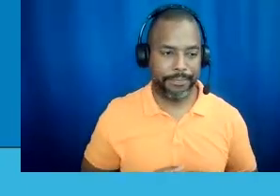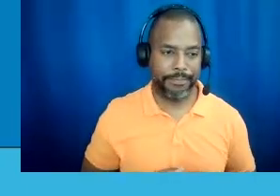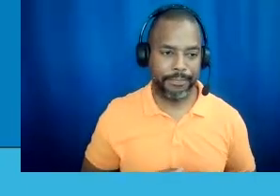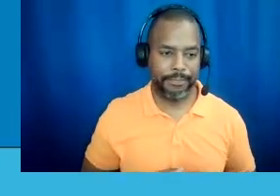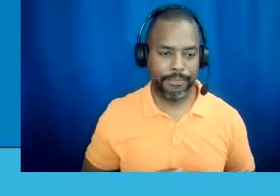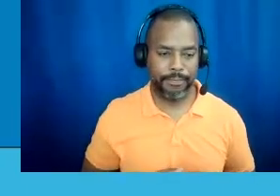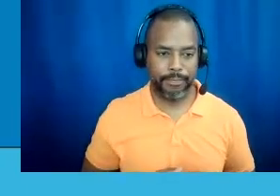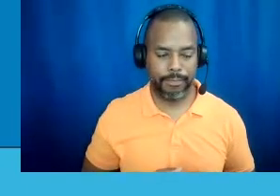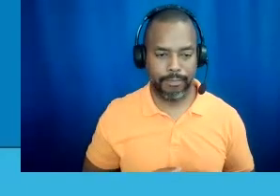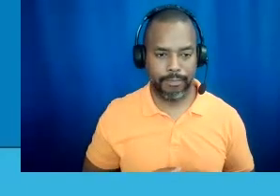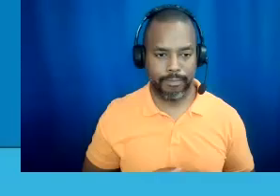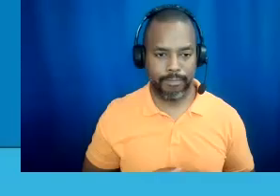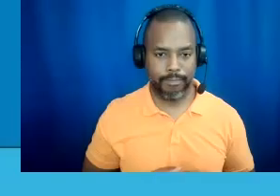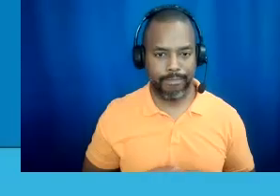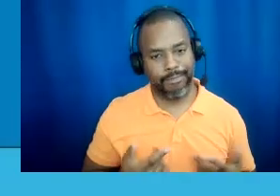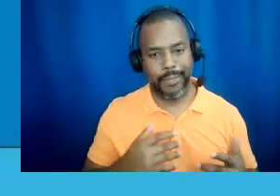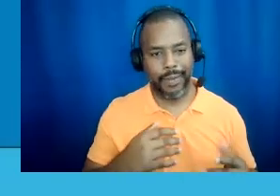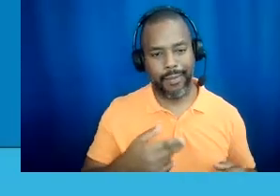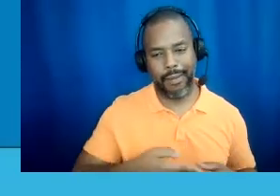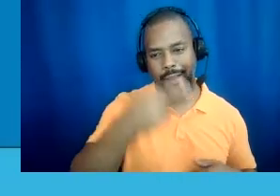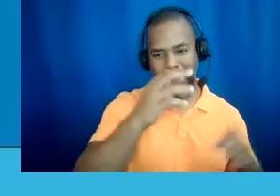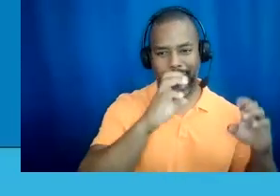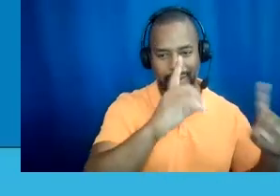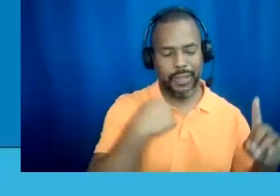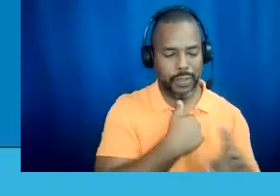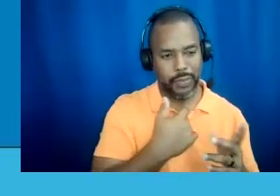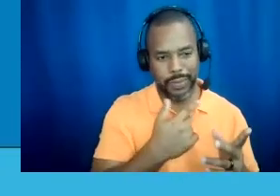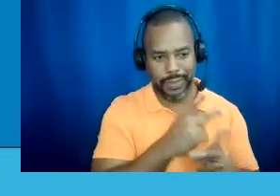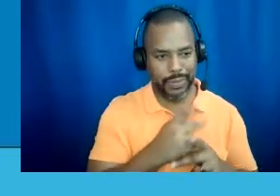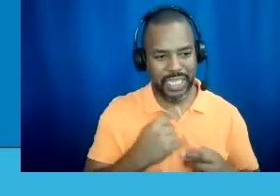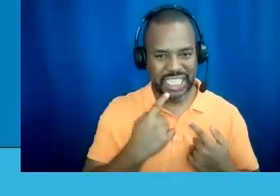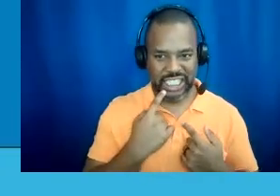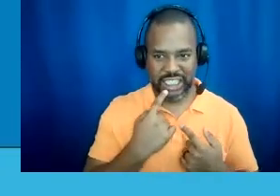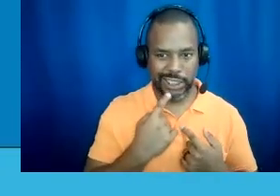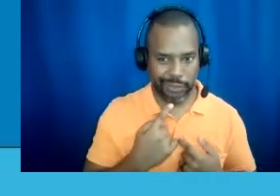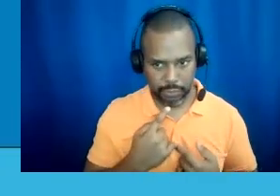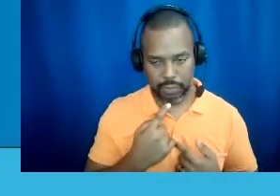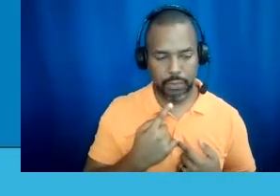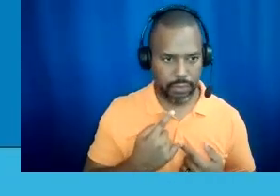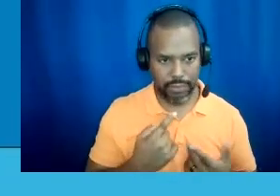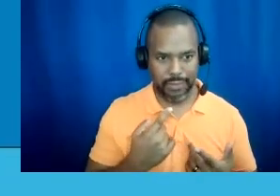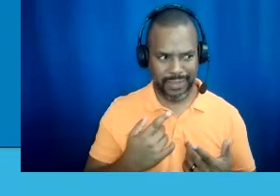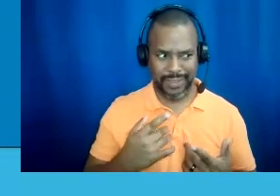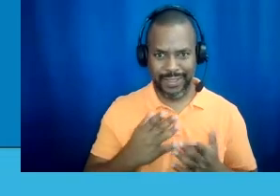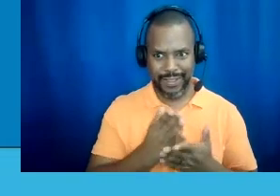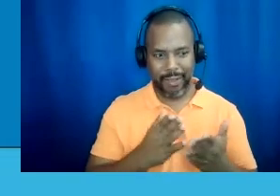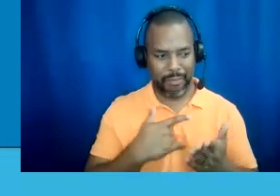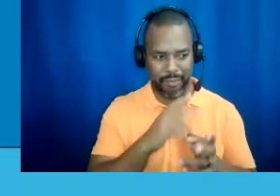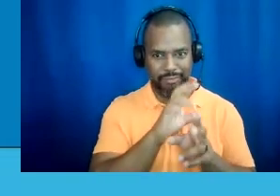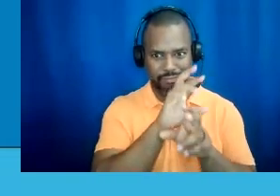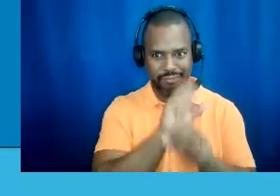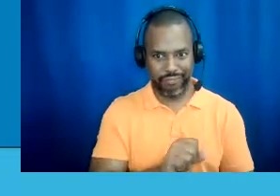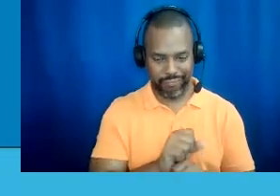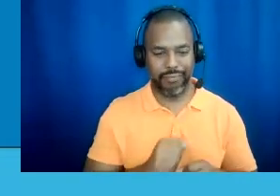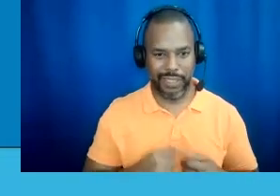in or higher education, we deal with teeth grinding. We tend to see that that becomes a norm for some people. You might have